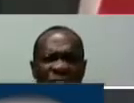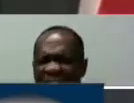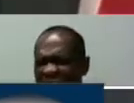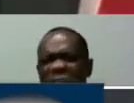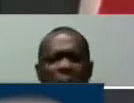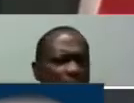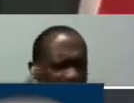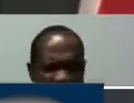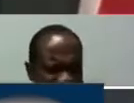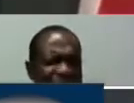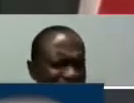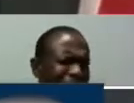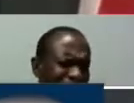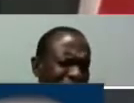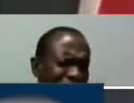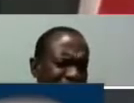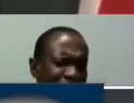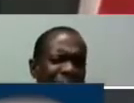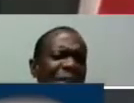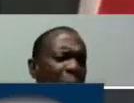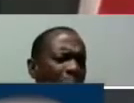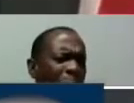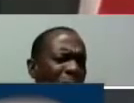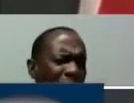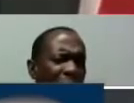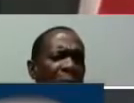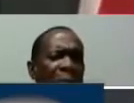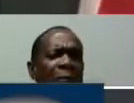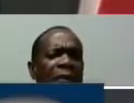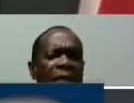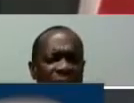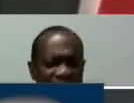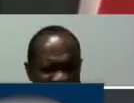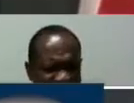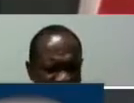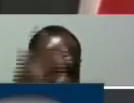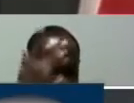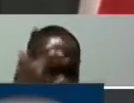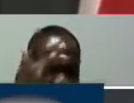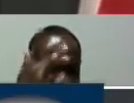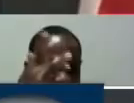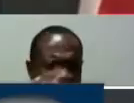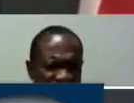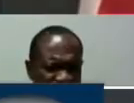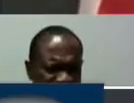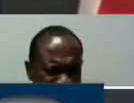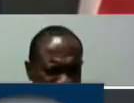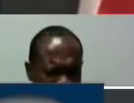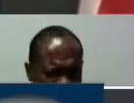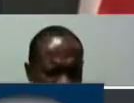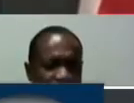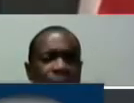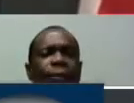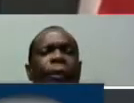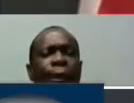but biologically, it has been shown that that is not an option available to us.